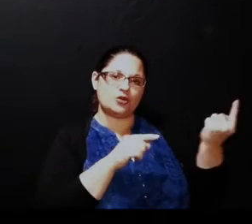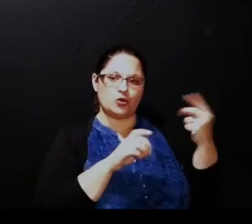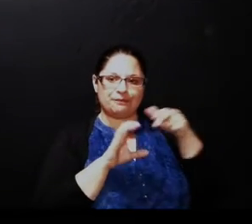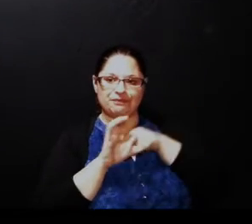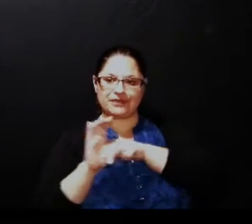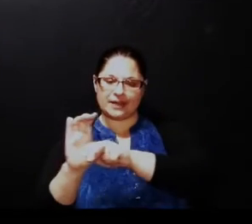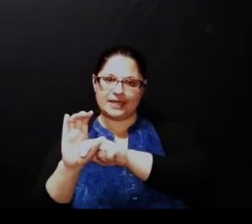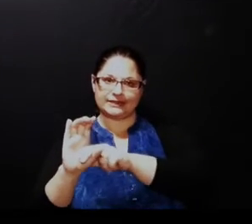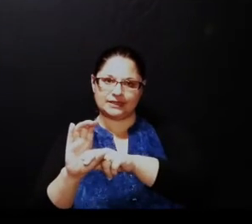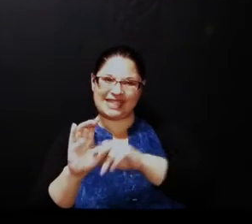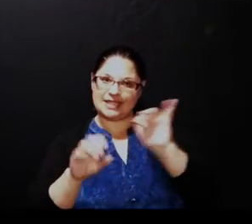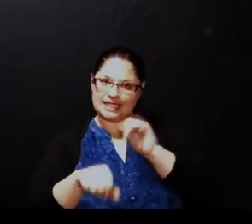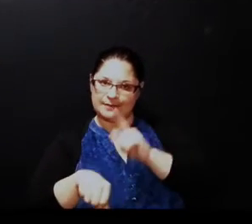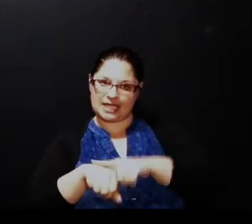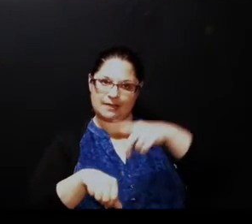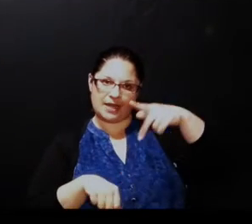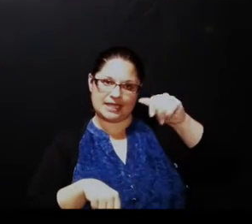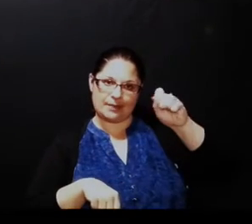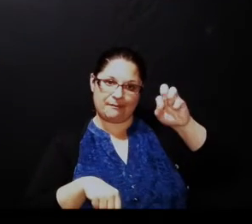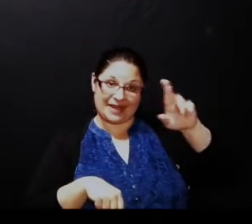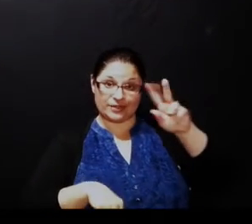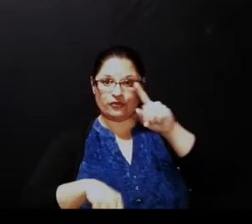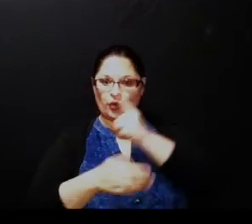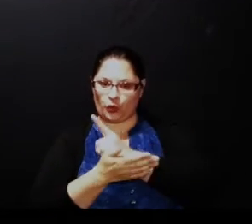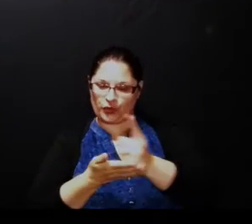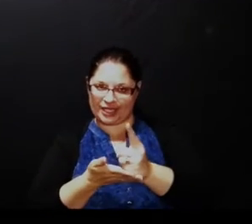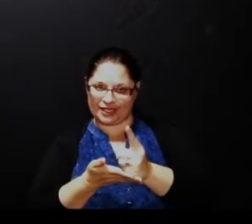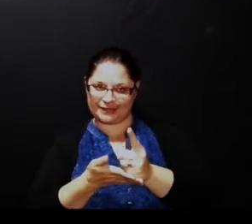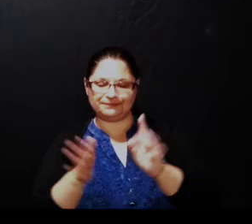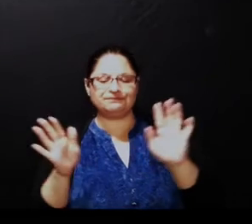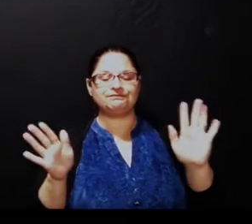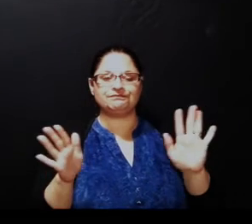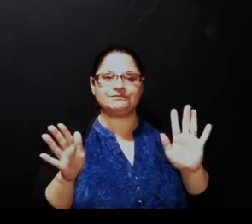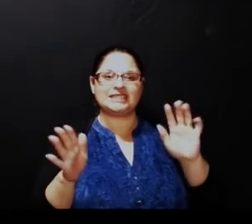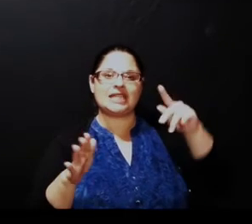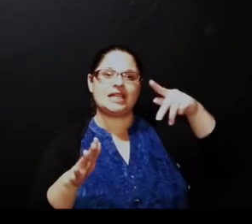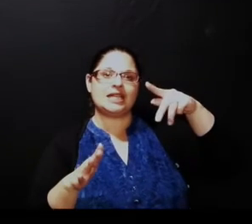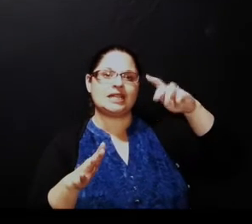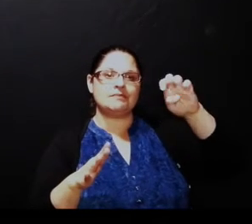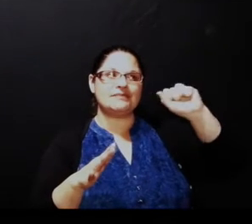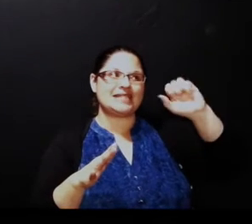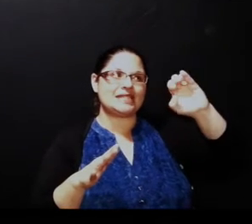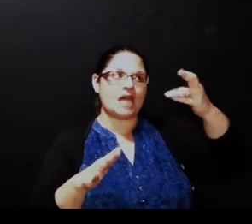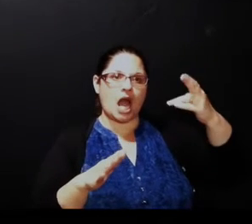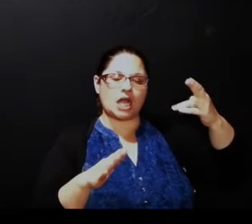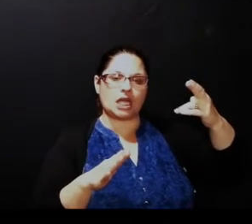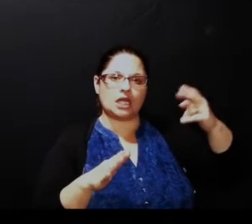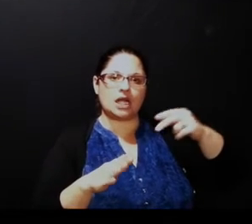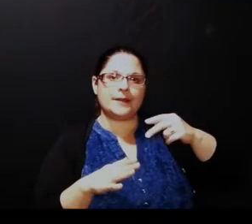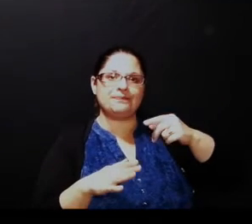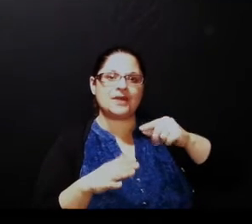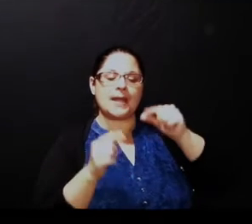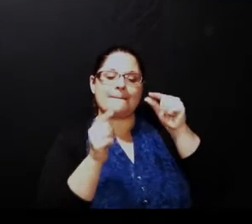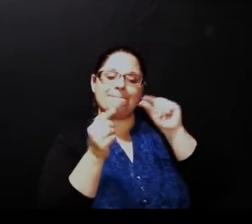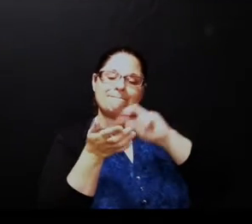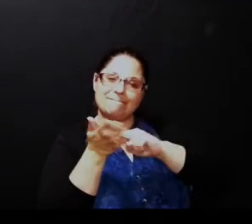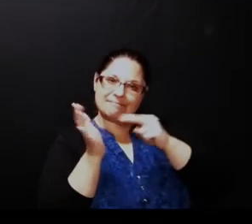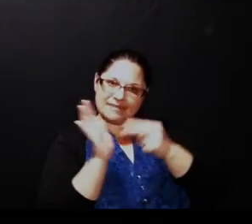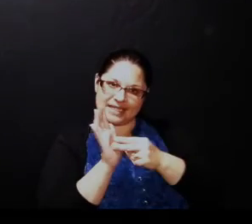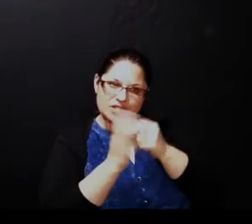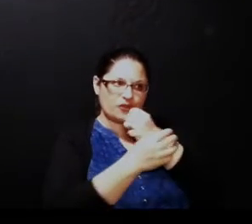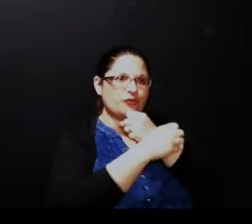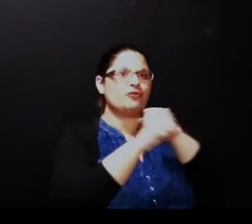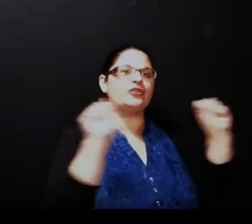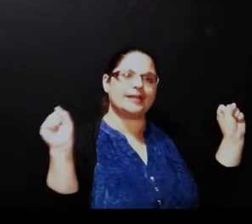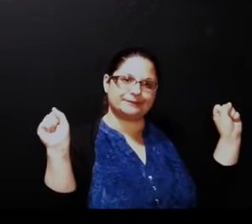Hebrew word is Pesach, the day that they remembered freedom. No one gives a greater freedom than Jesus